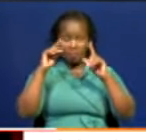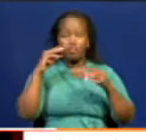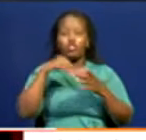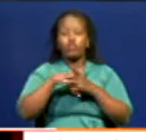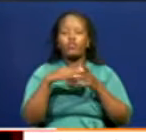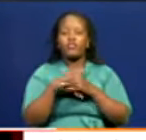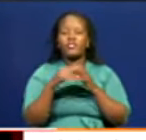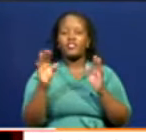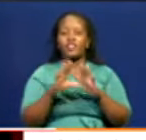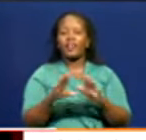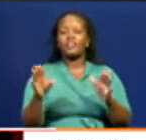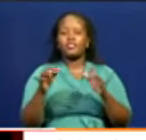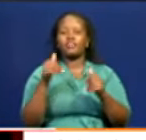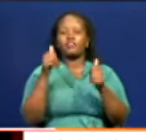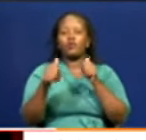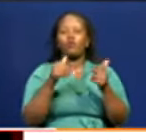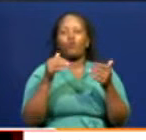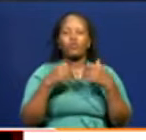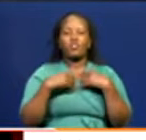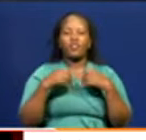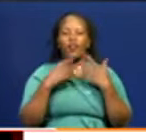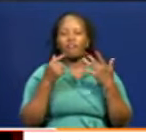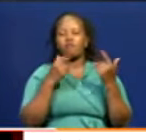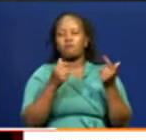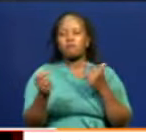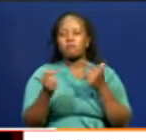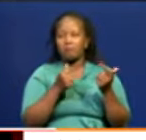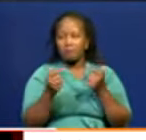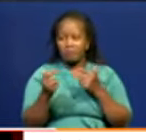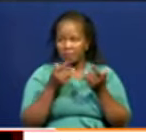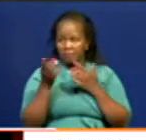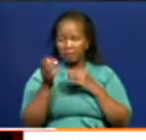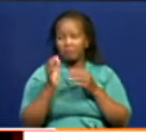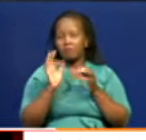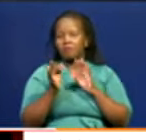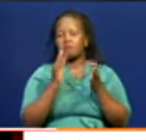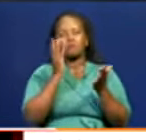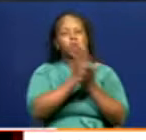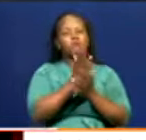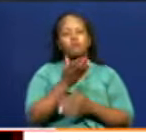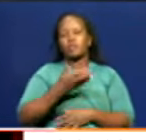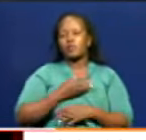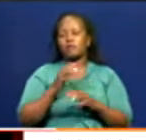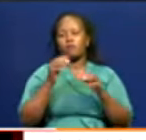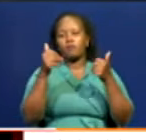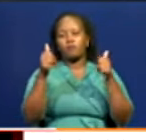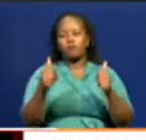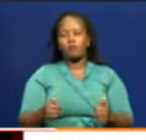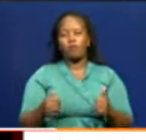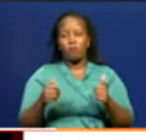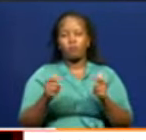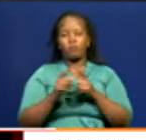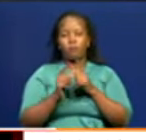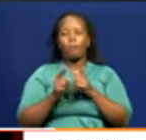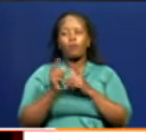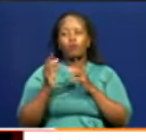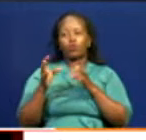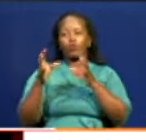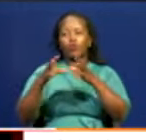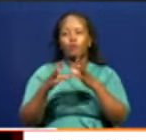that are aggressively marketed by sellers who cannot prove ownership. According to the Real Estate Stakeholders